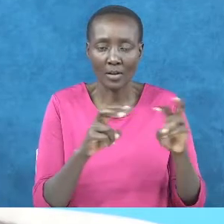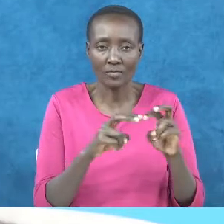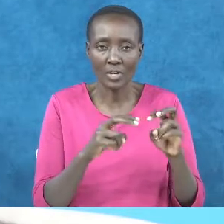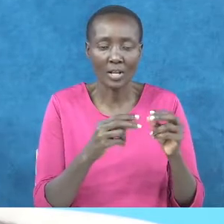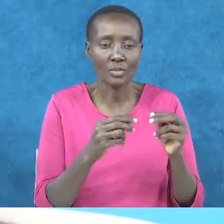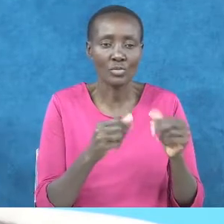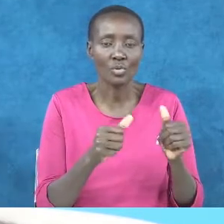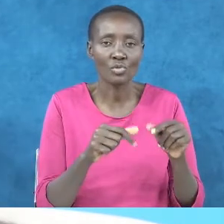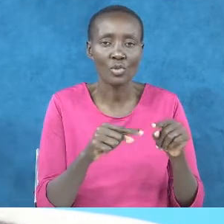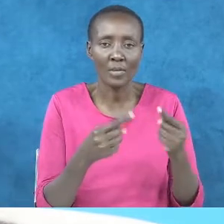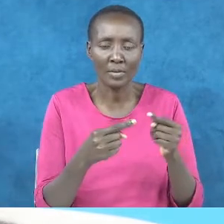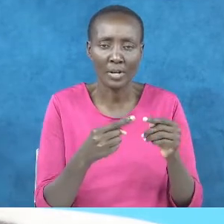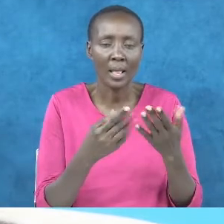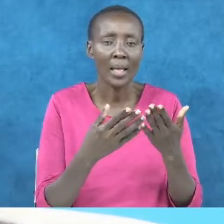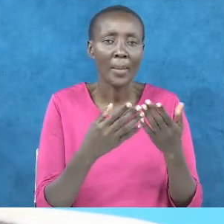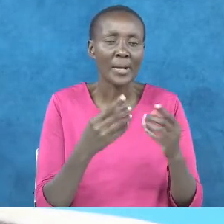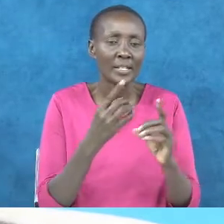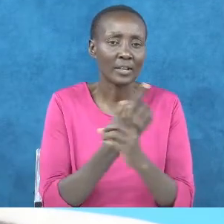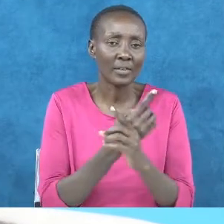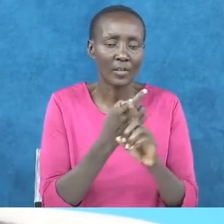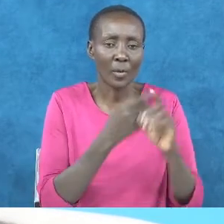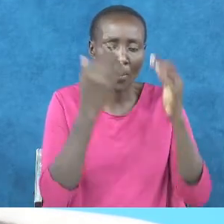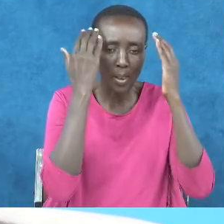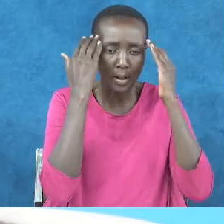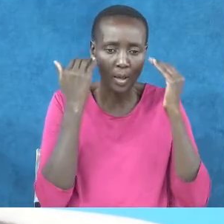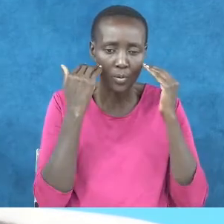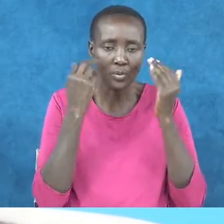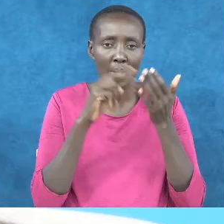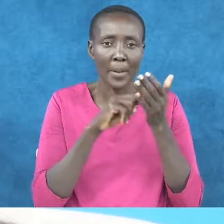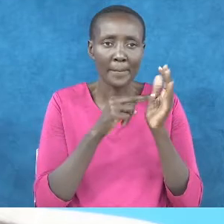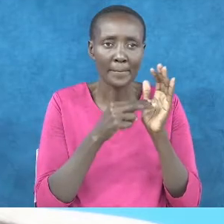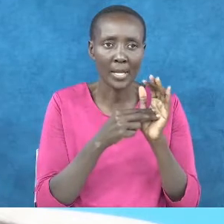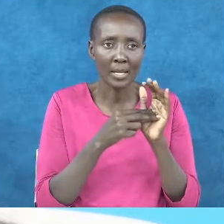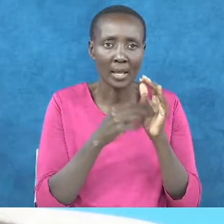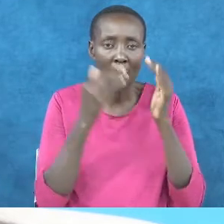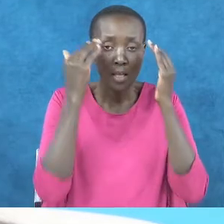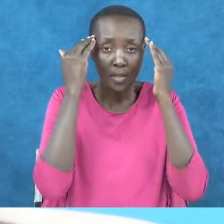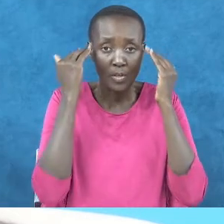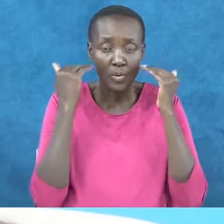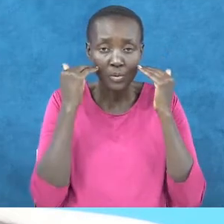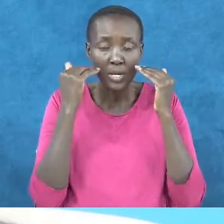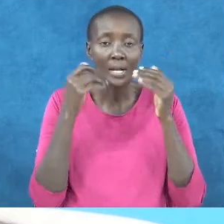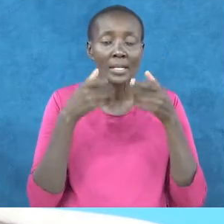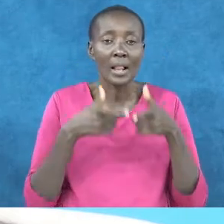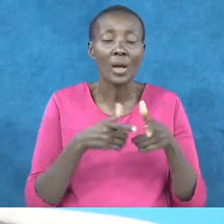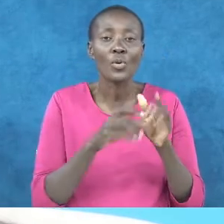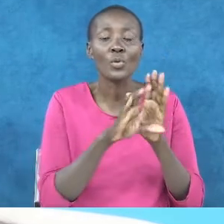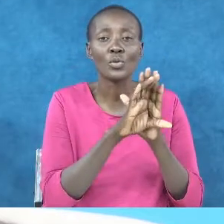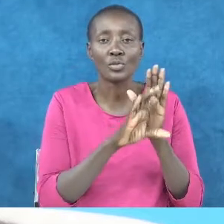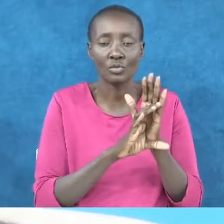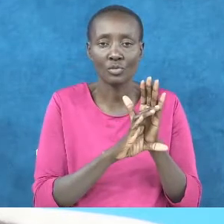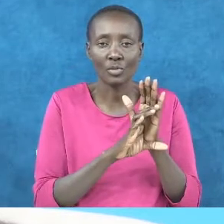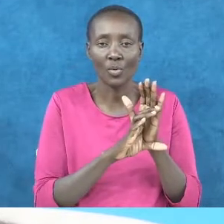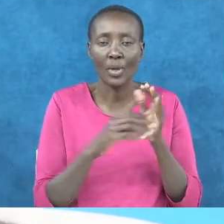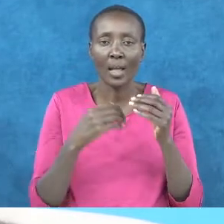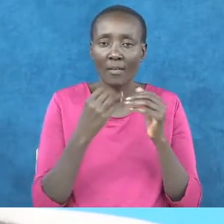disputes away from a formal judicial setting, and that means the court system as provided under the Constitution. So we have